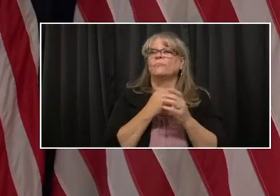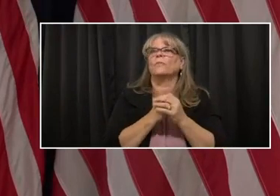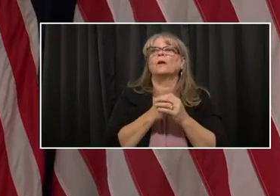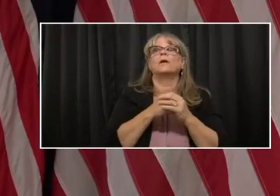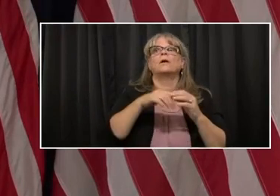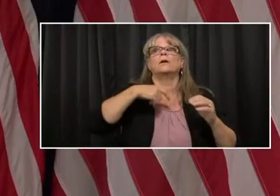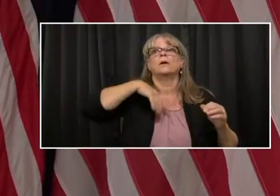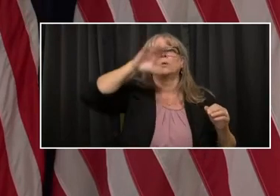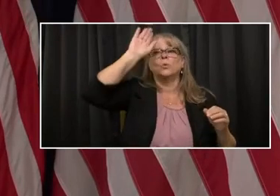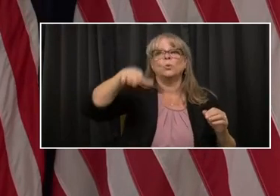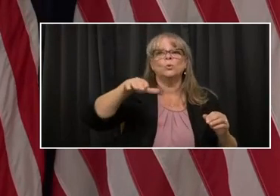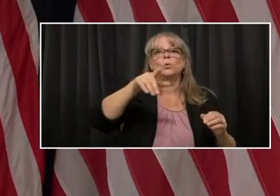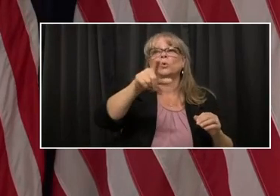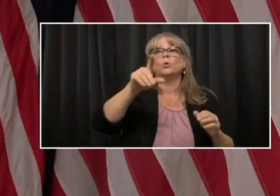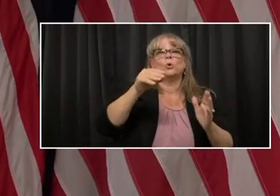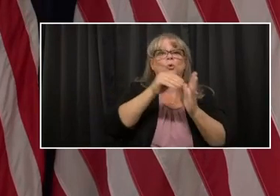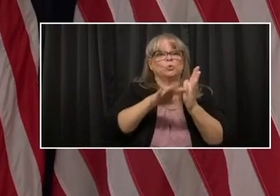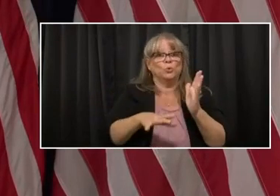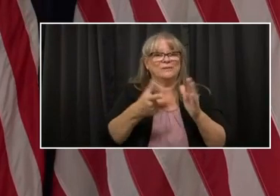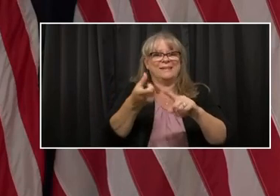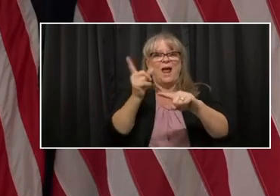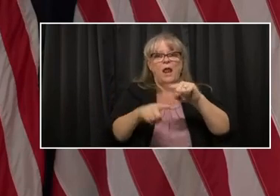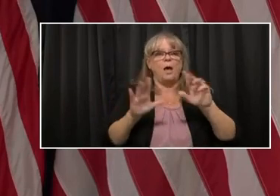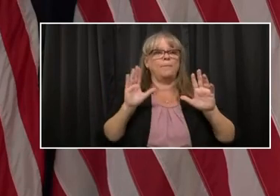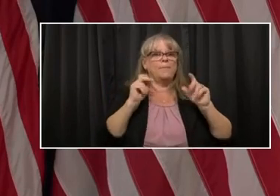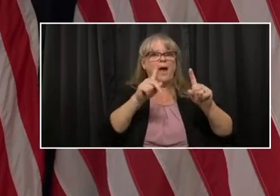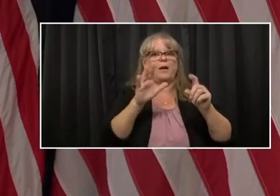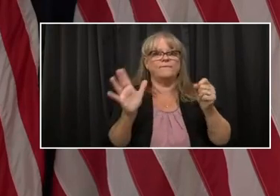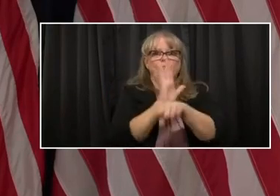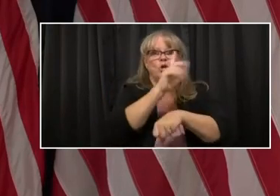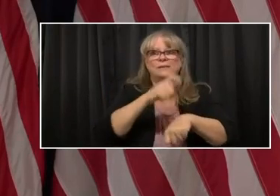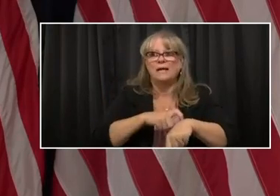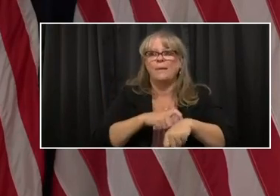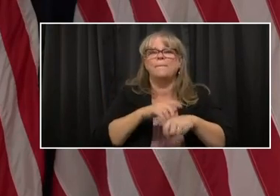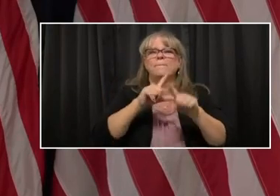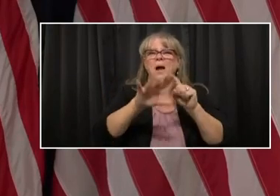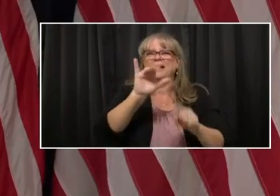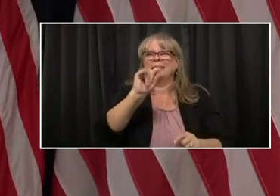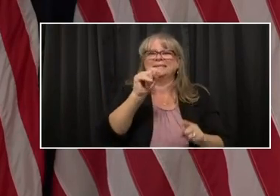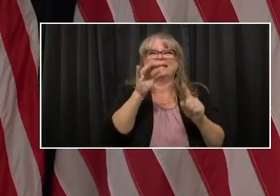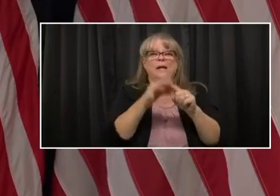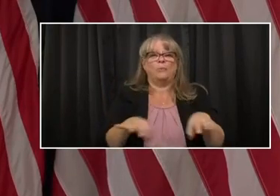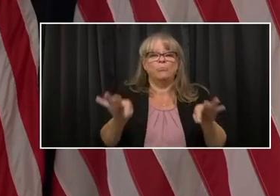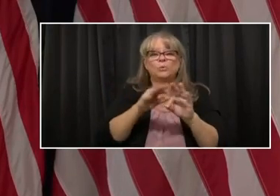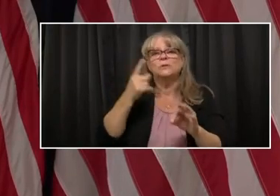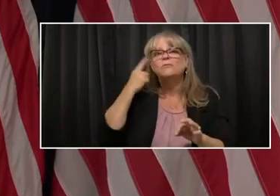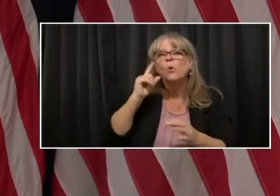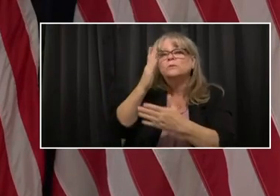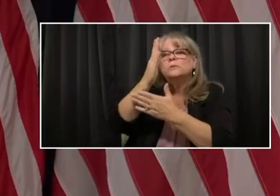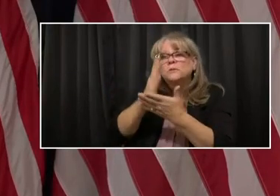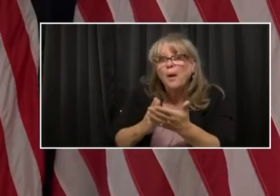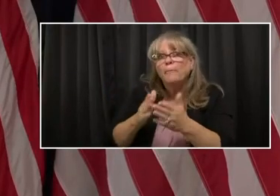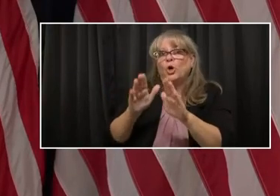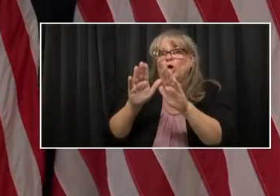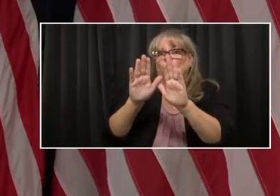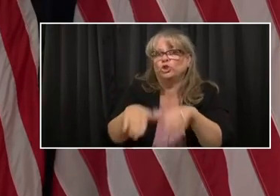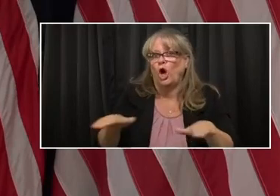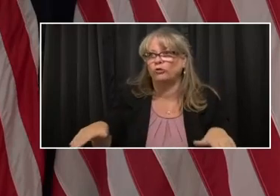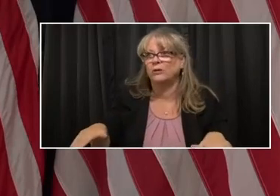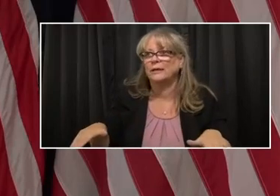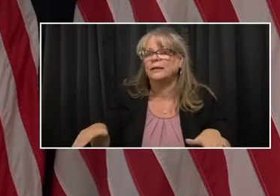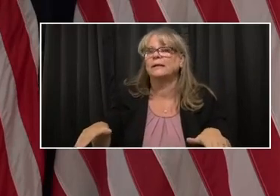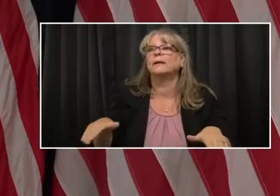those are really the center of the activities. They're critical for many kids. So even though there's not formal in-class